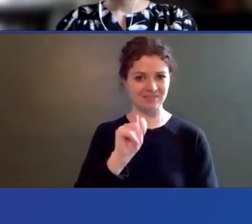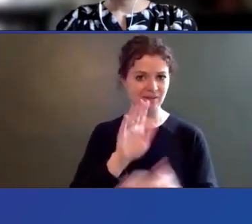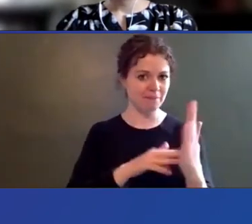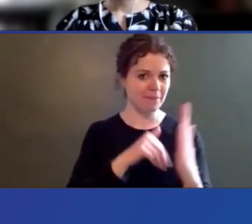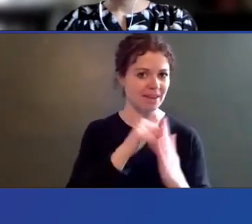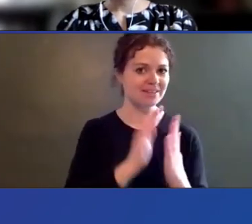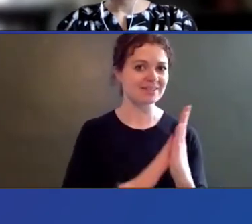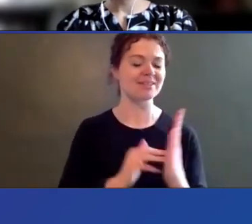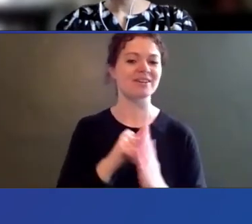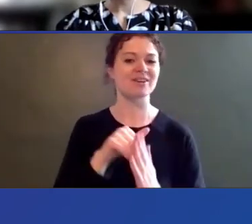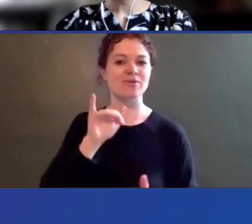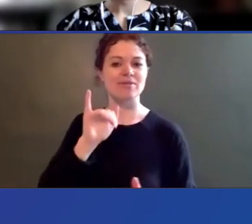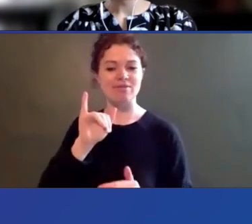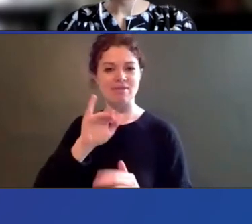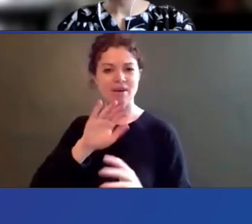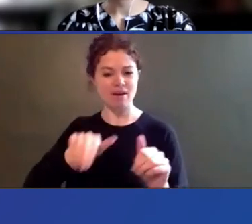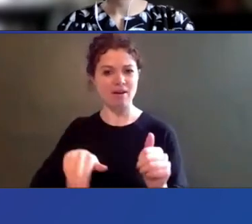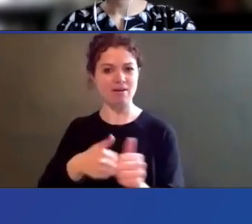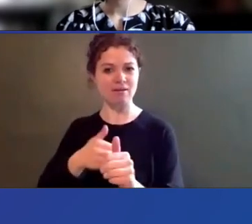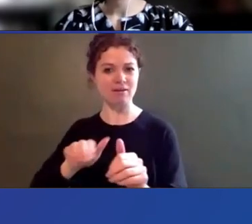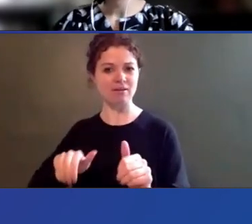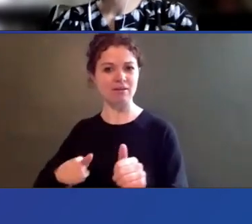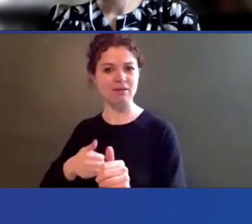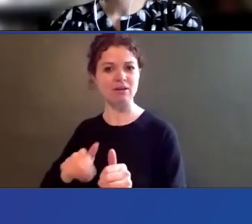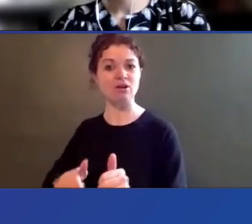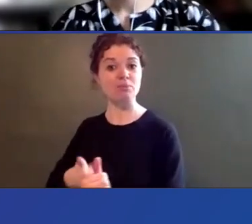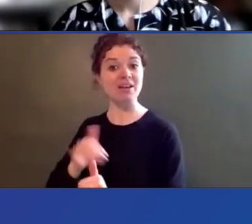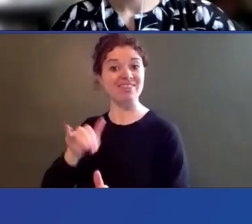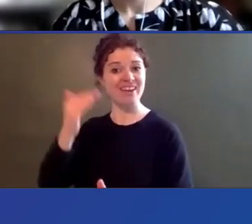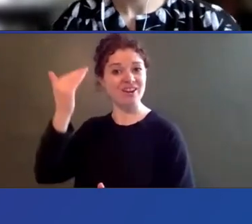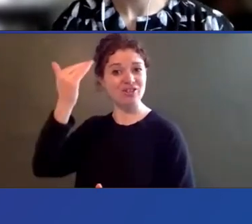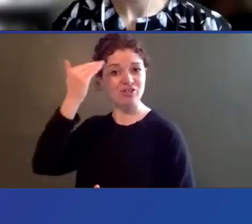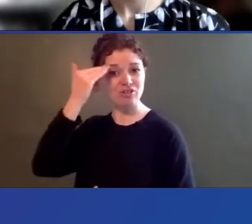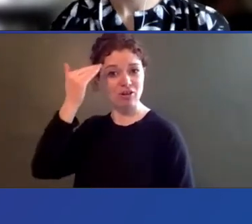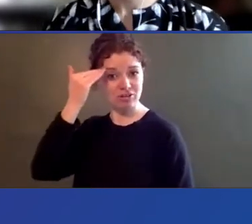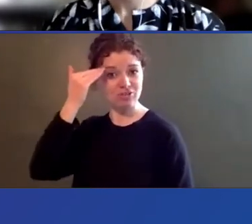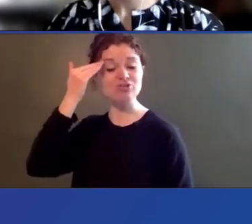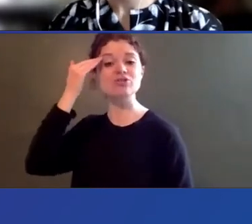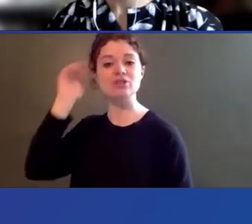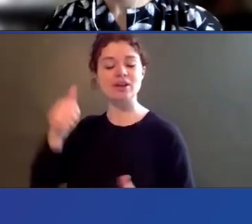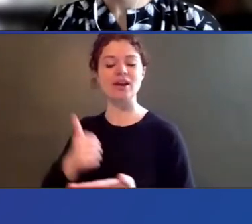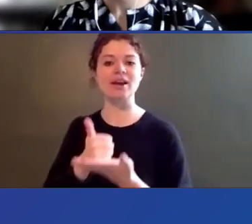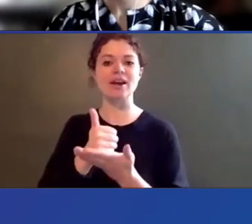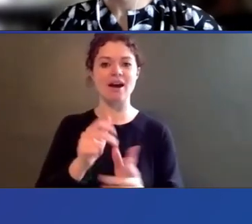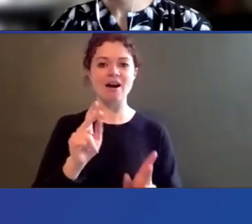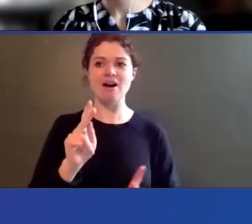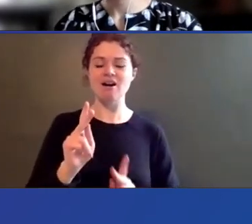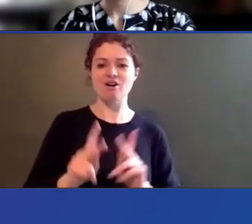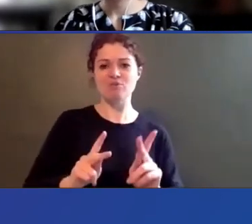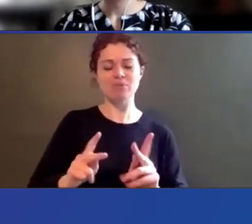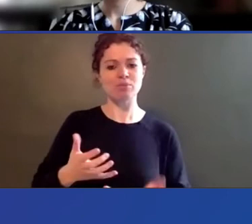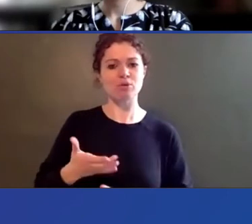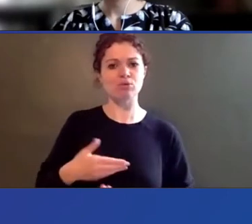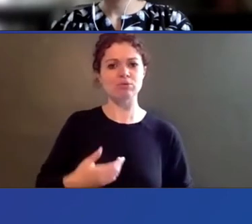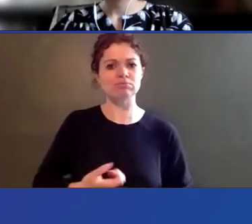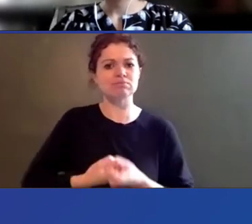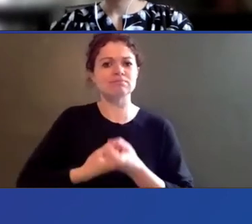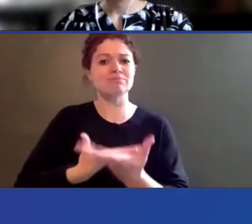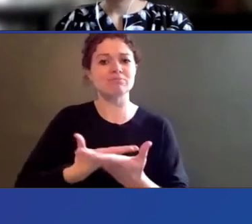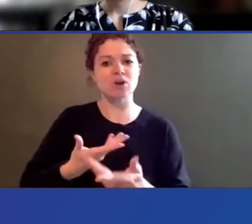that knowledge going. Can there be a help to give tradition bearers from being attacked academically?